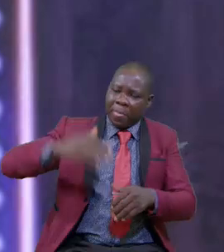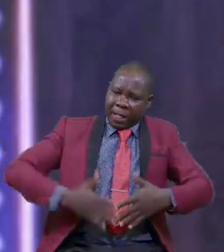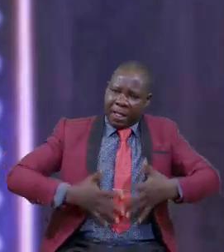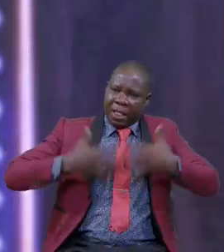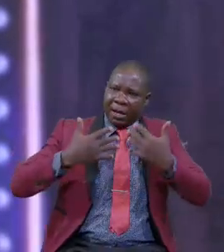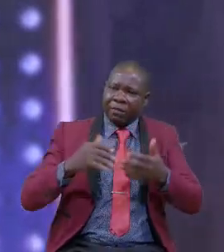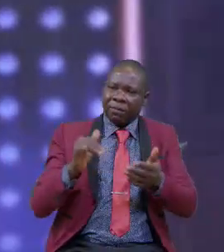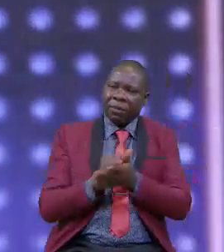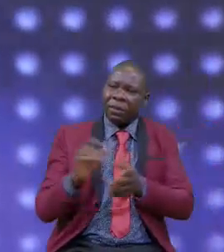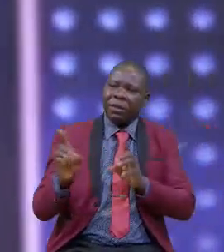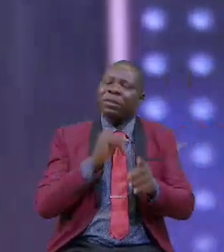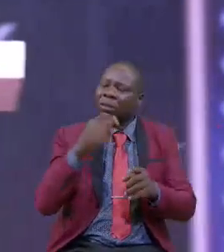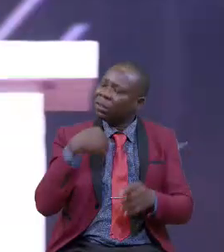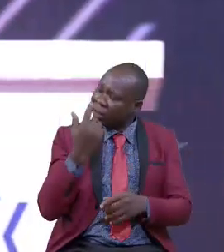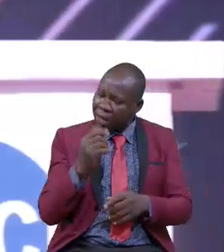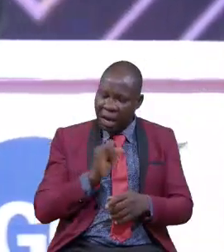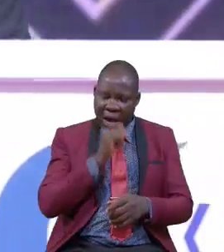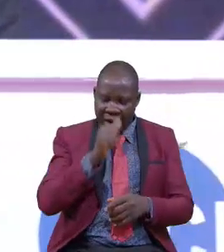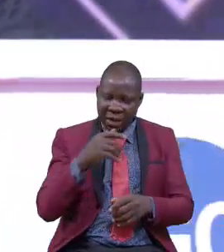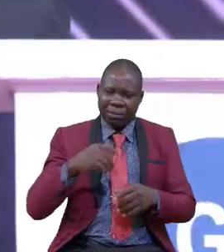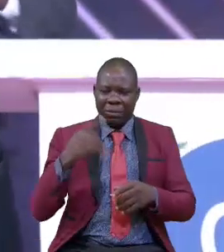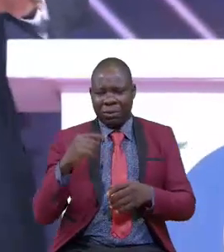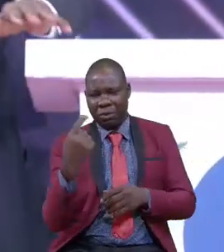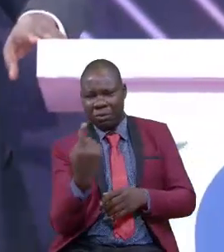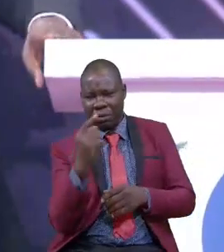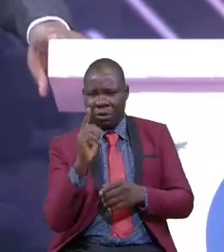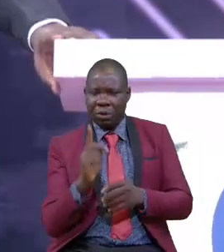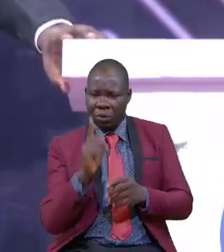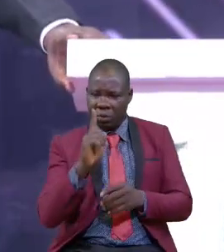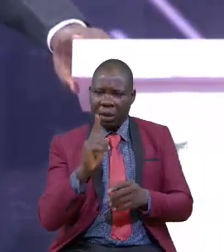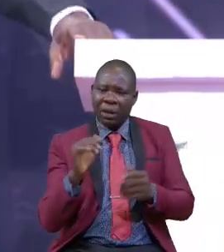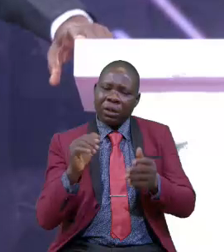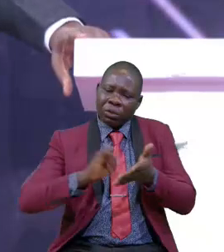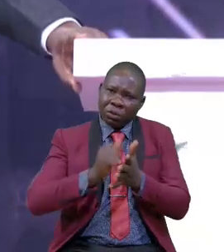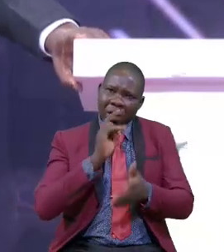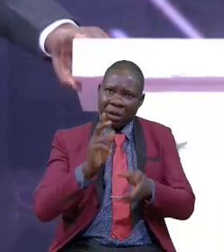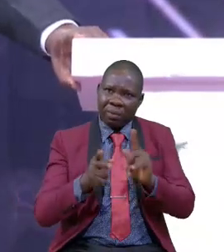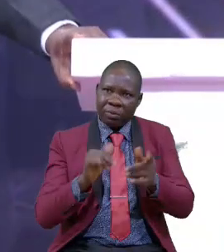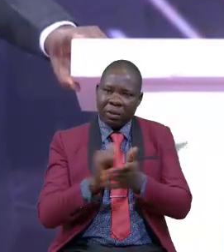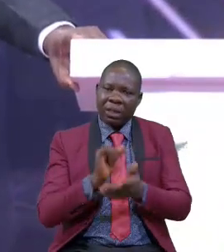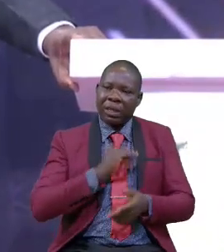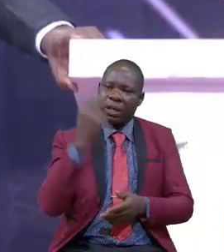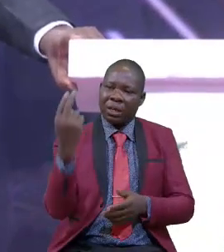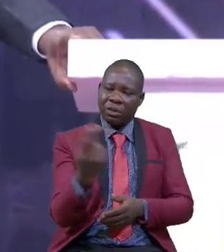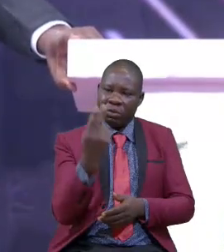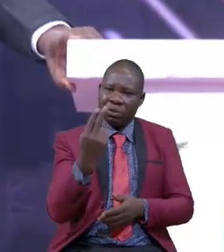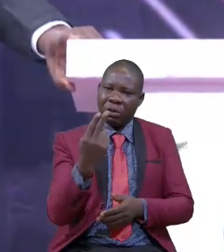my grace. Those are the people I use. So he then propitiates, he takes